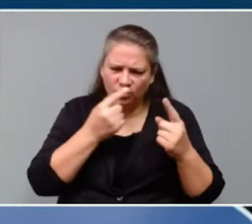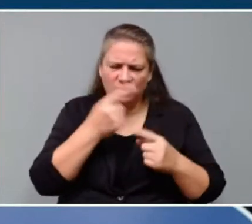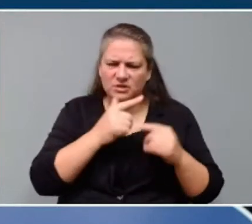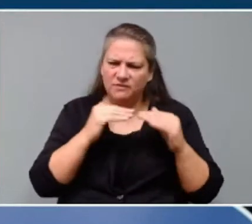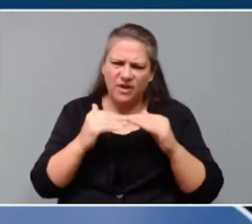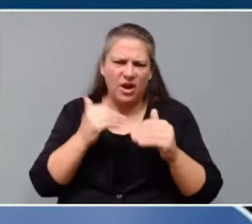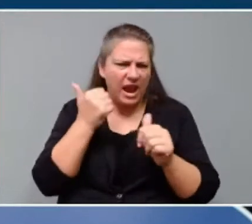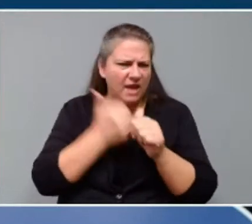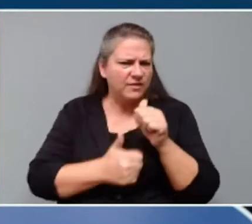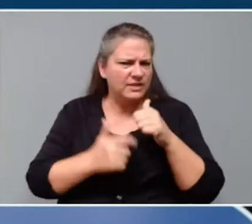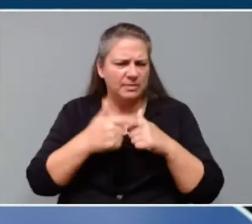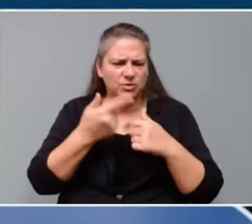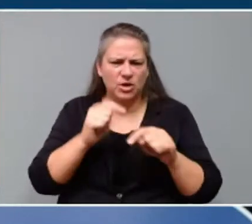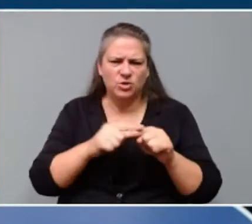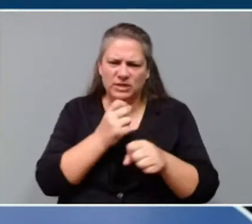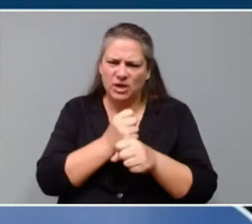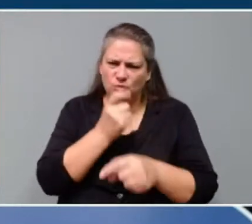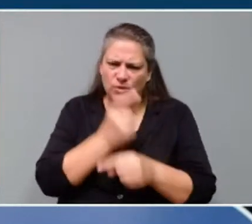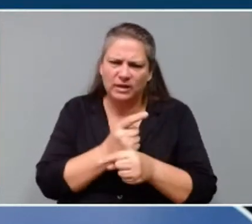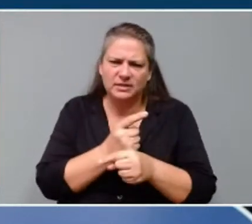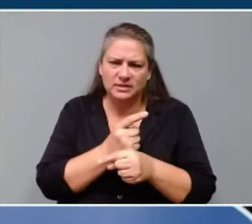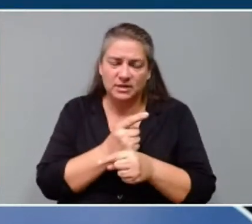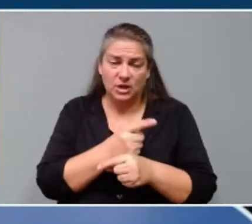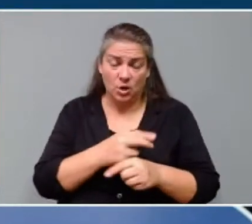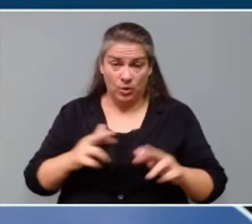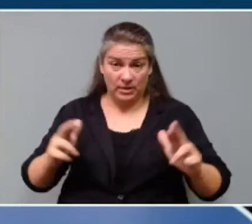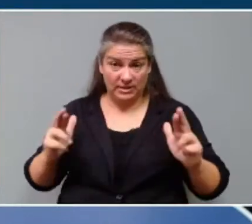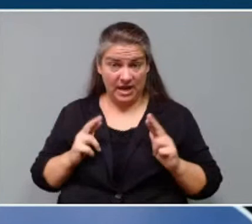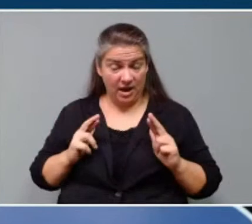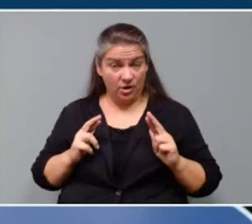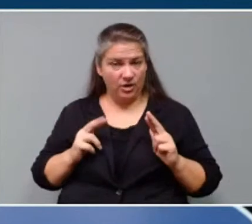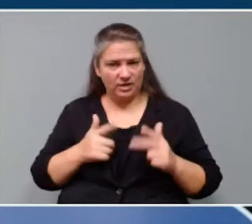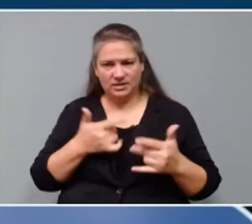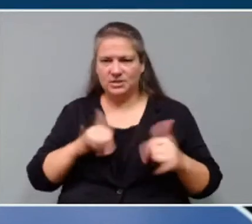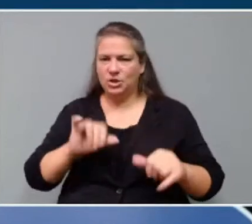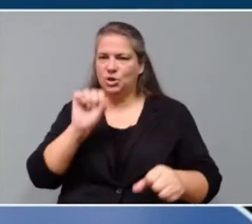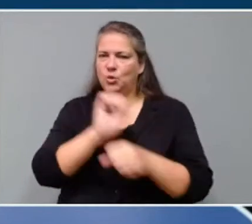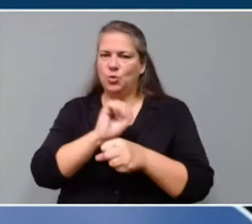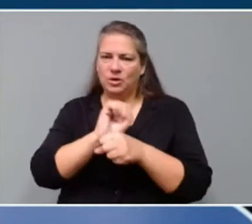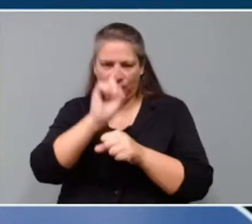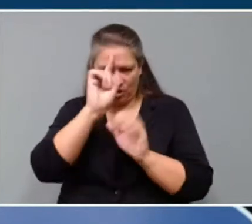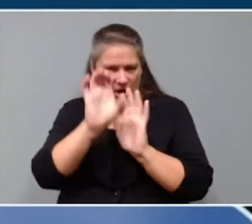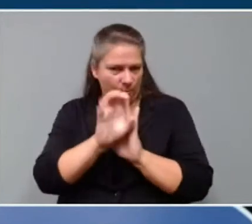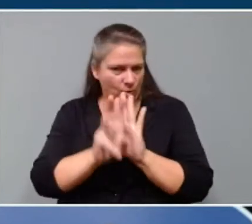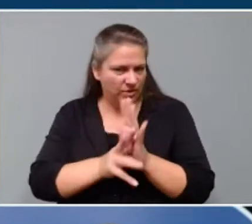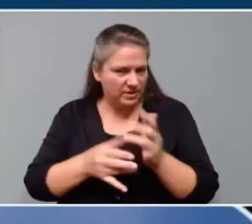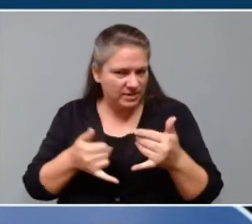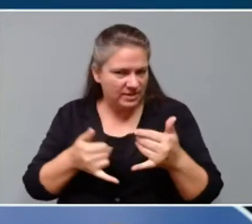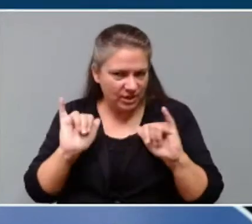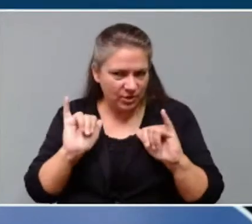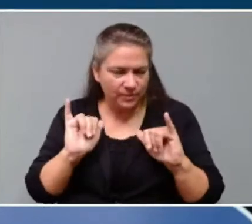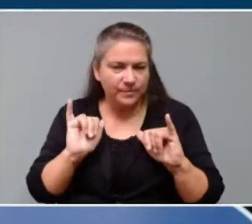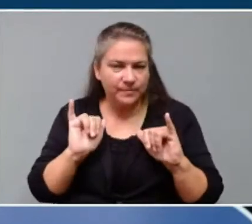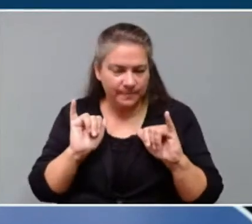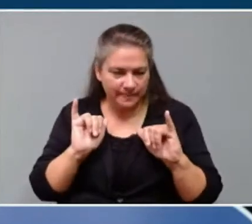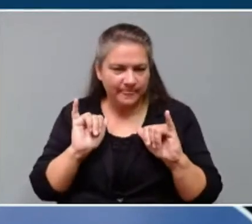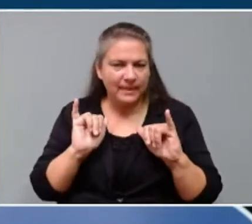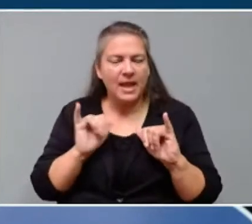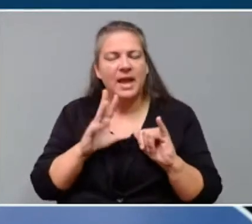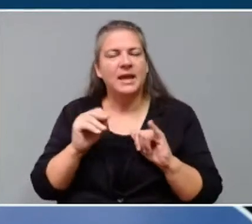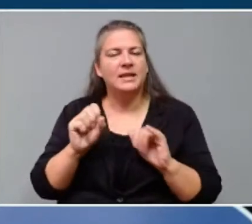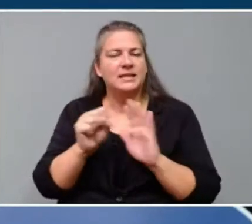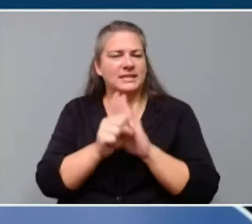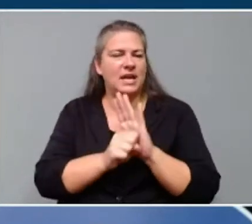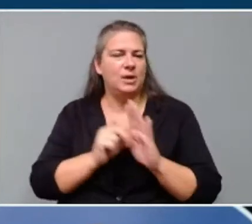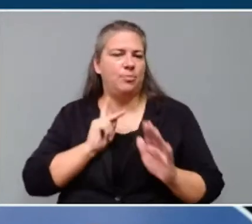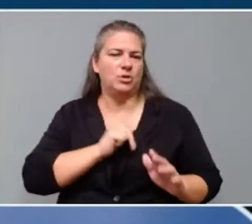right. In retirement, Judge Chandler continued to work on behalf of the Commonwealth and our people, including at the State Personnel Board,